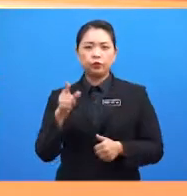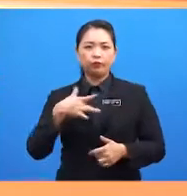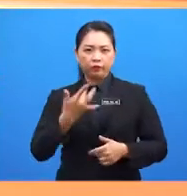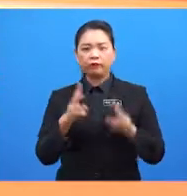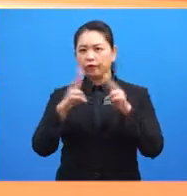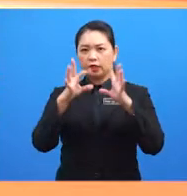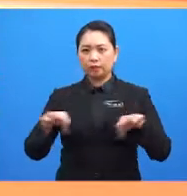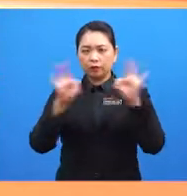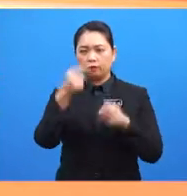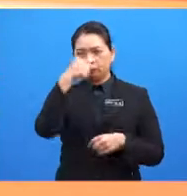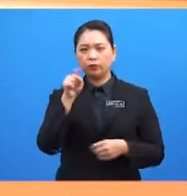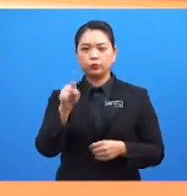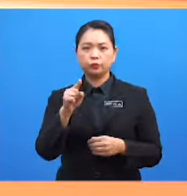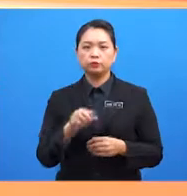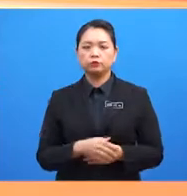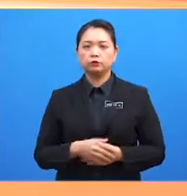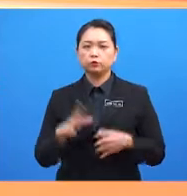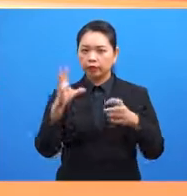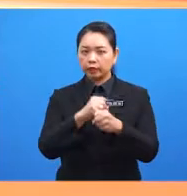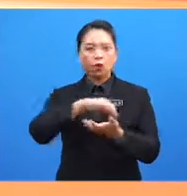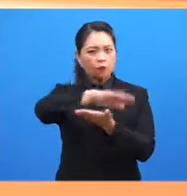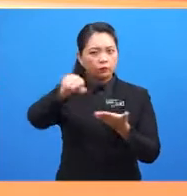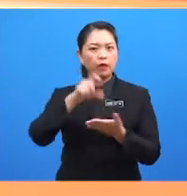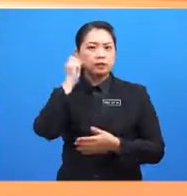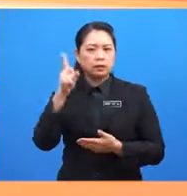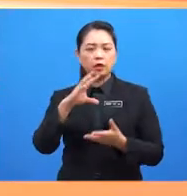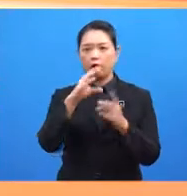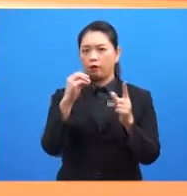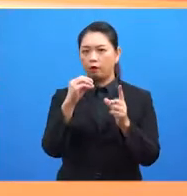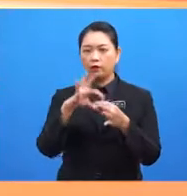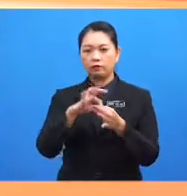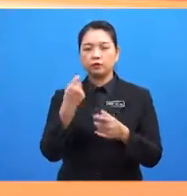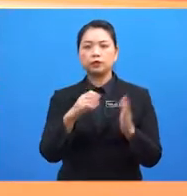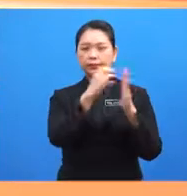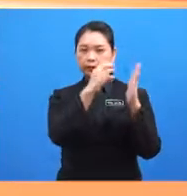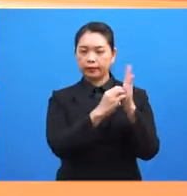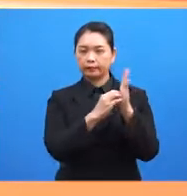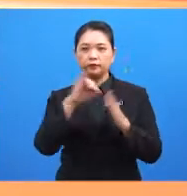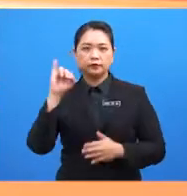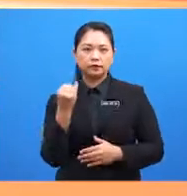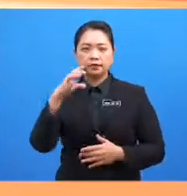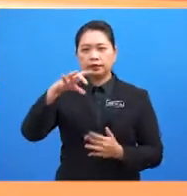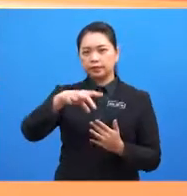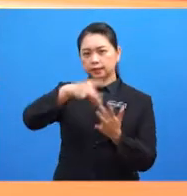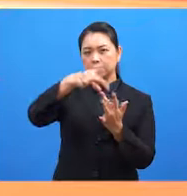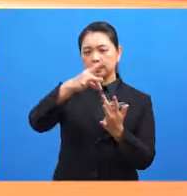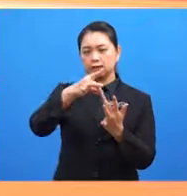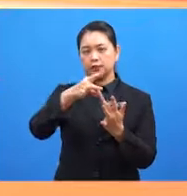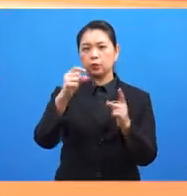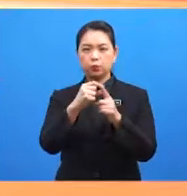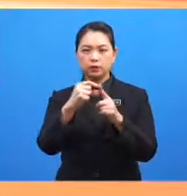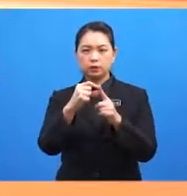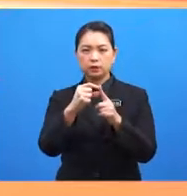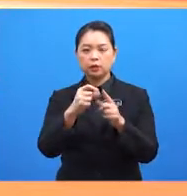important for you to gauge an overall understanding of the paragraph. Just select the words or the phrases